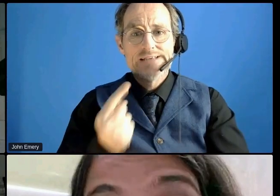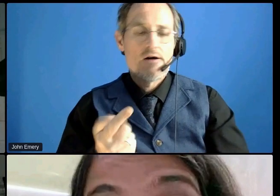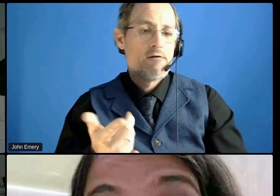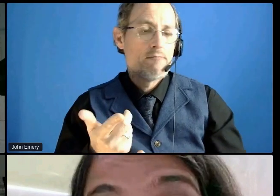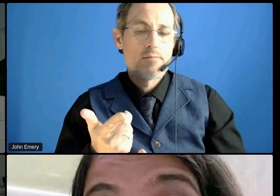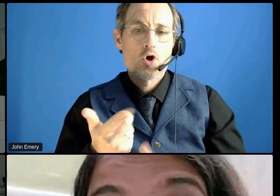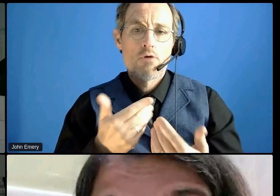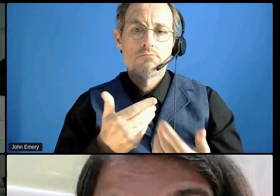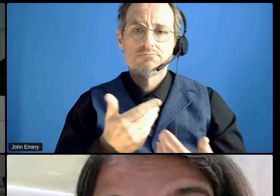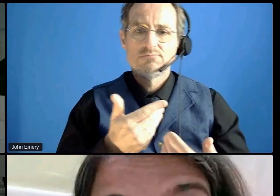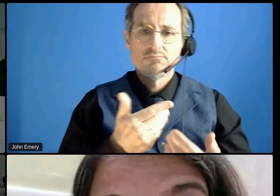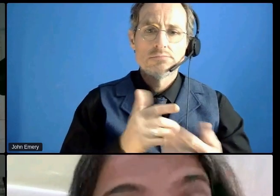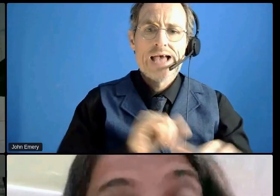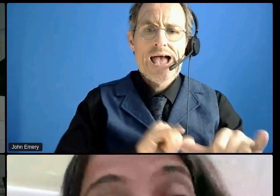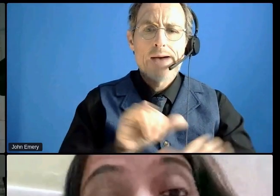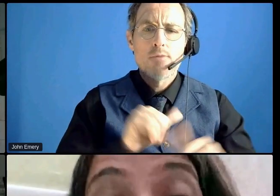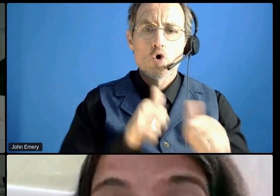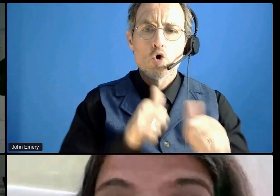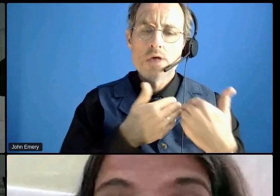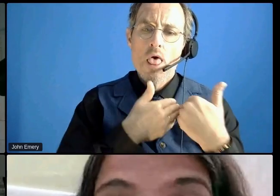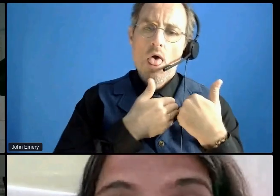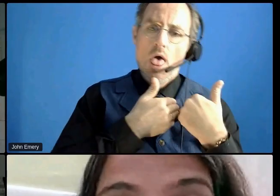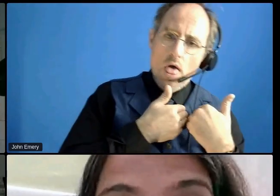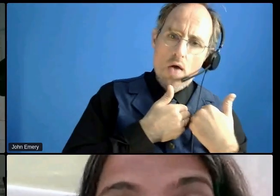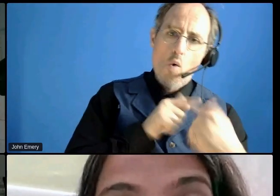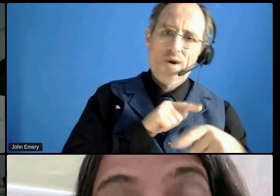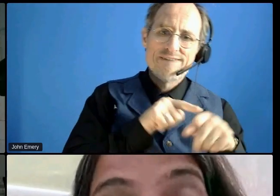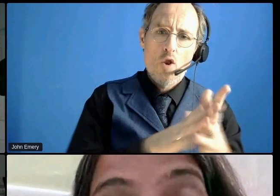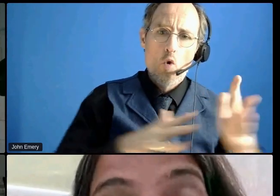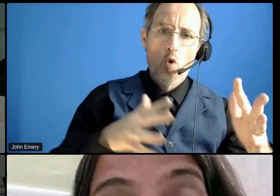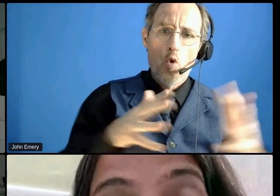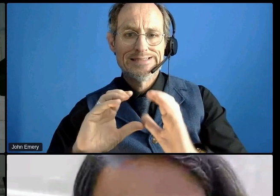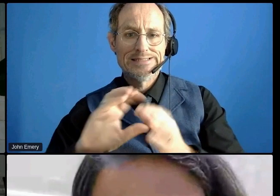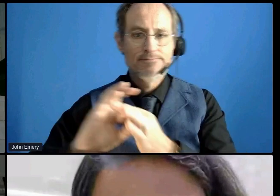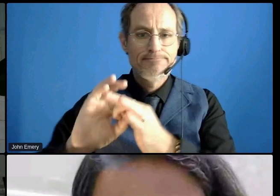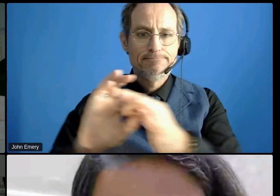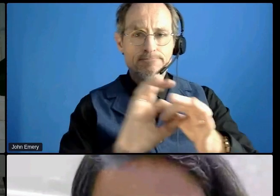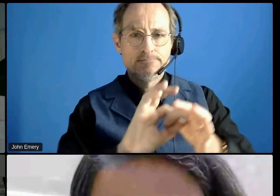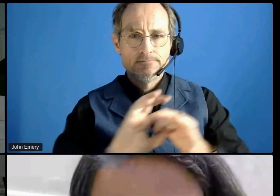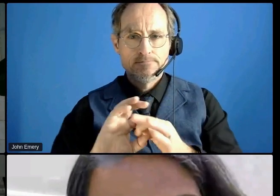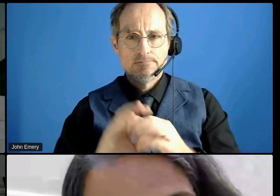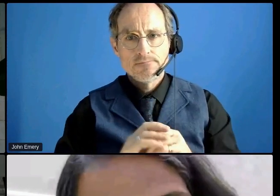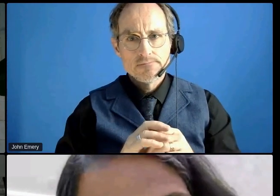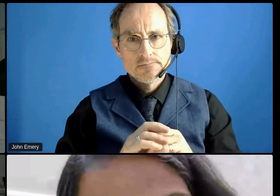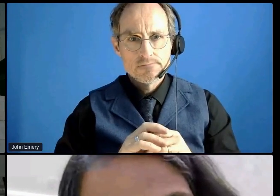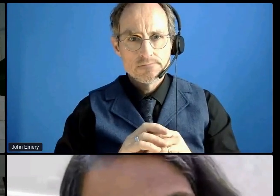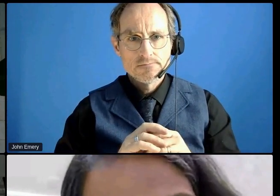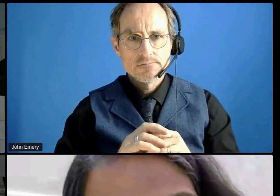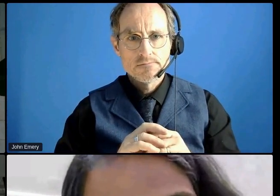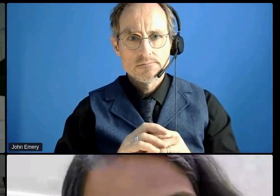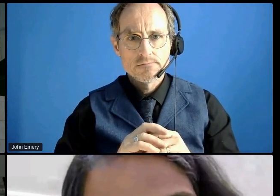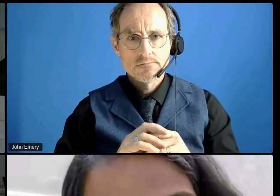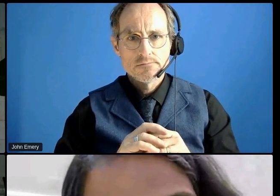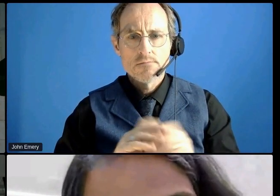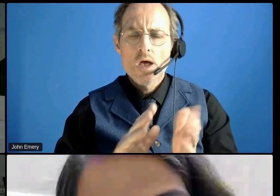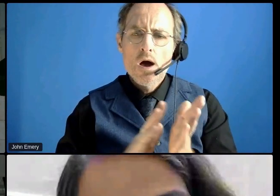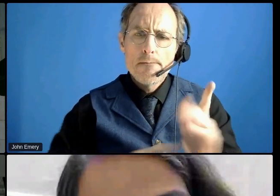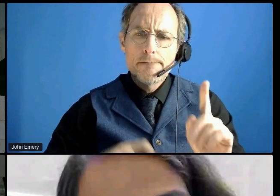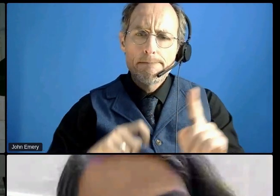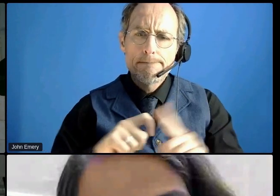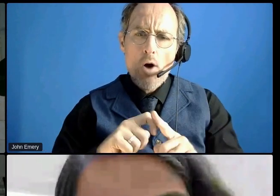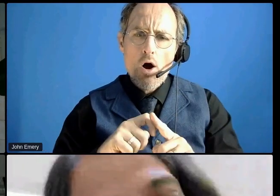Oh, okay. Can you repeat the question that you just asked? I mean, if Just that's asking okay. about where you go next, who you're trying to connect with to create this